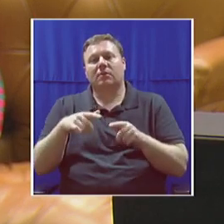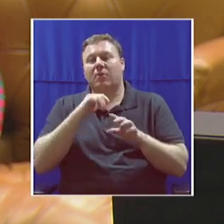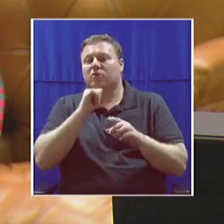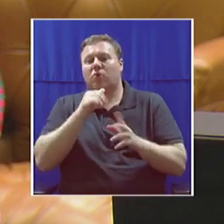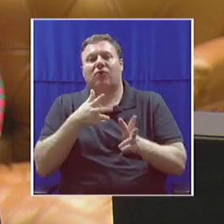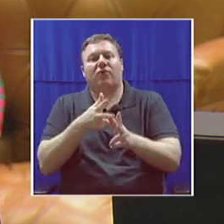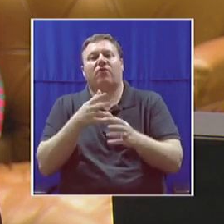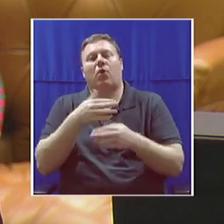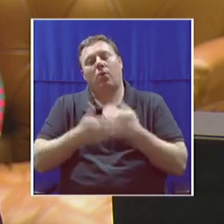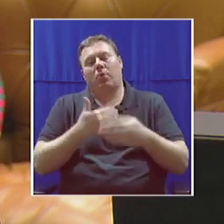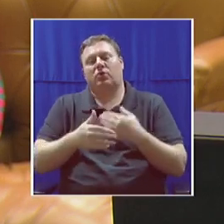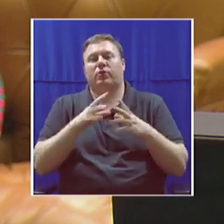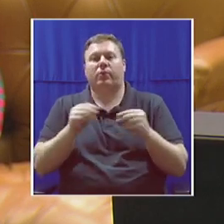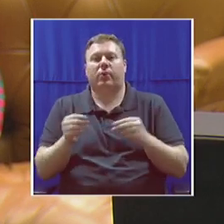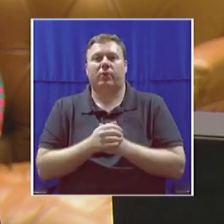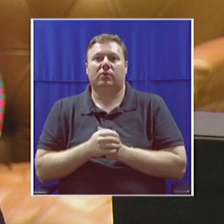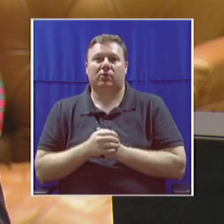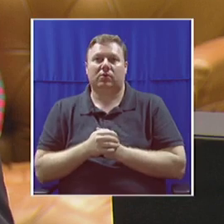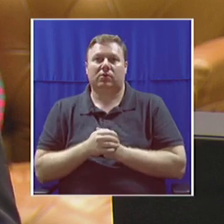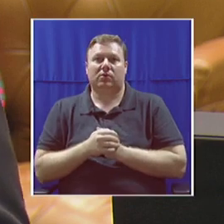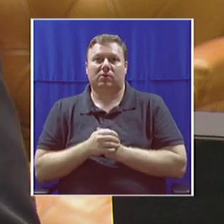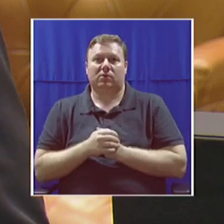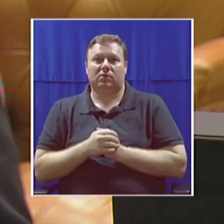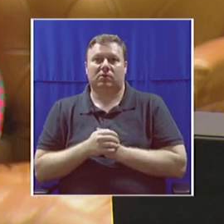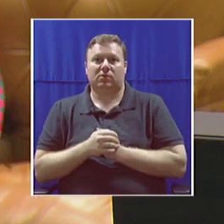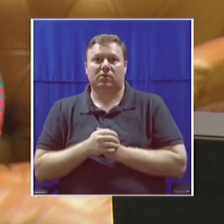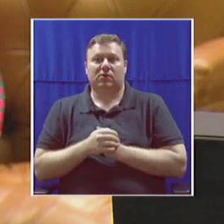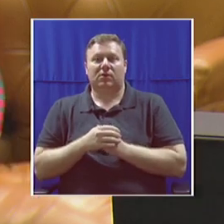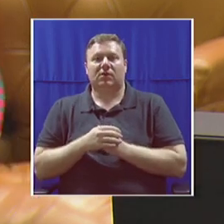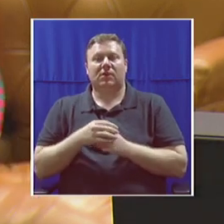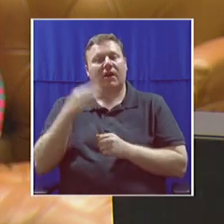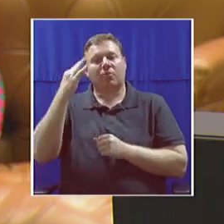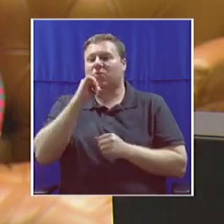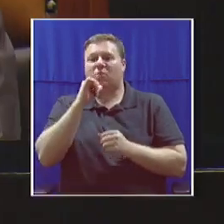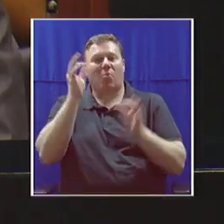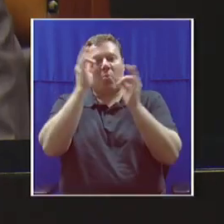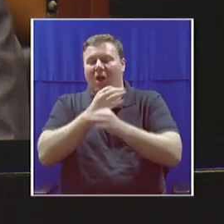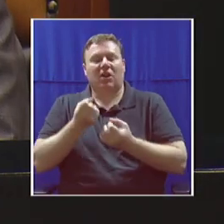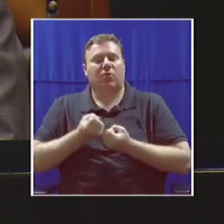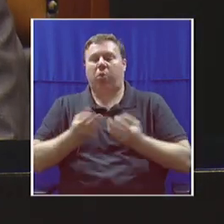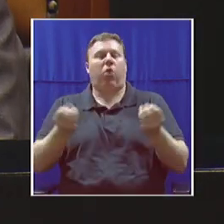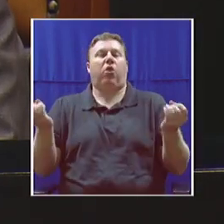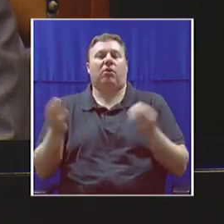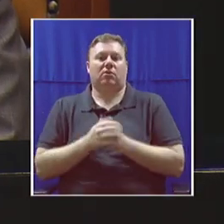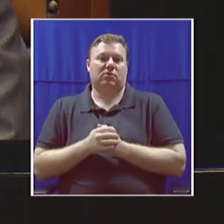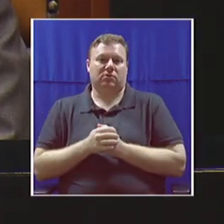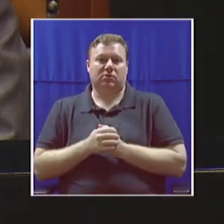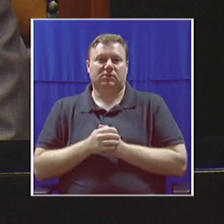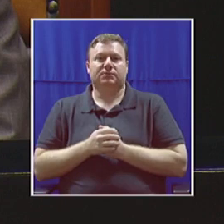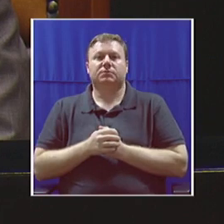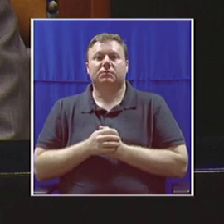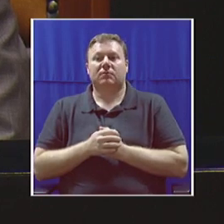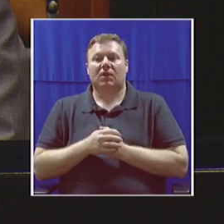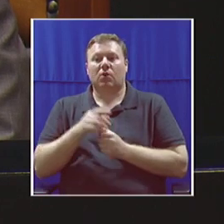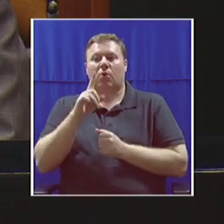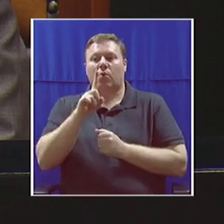to say there would be a moratorium passed by government bluntly thank you honorable members question 176 has